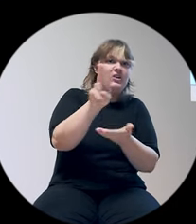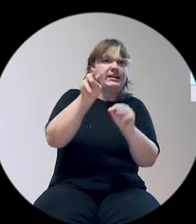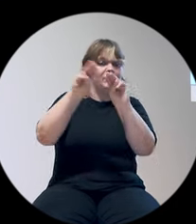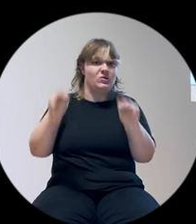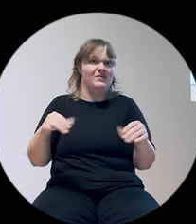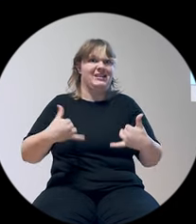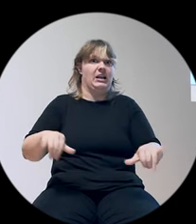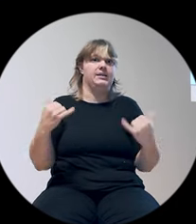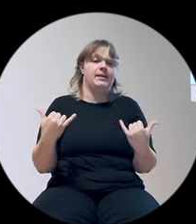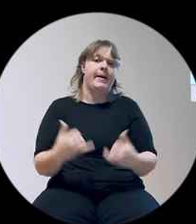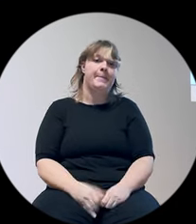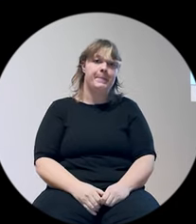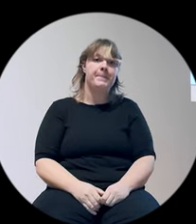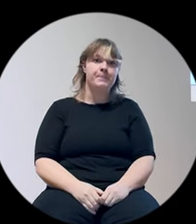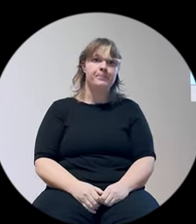museums.